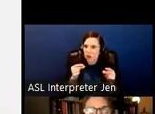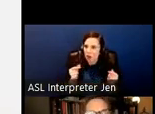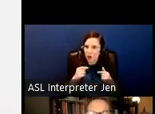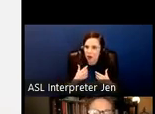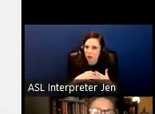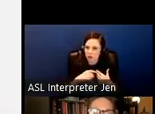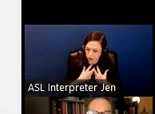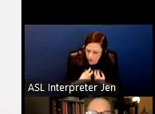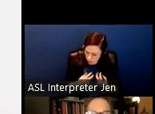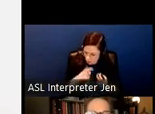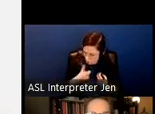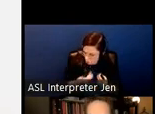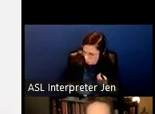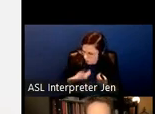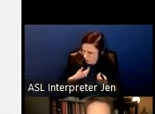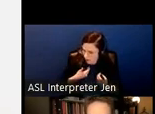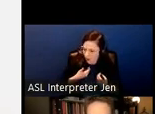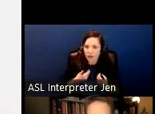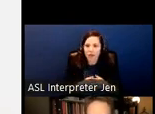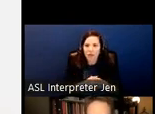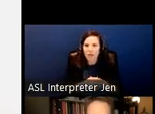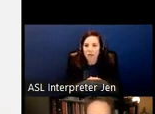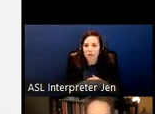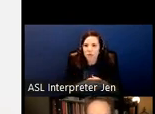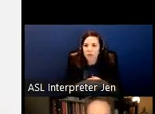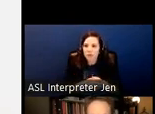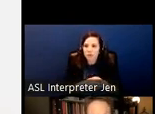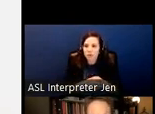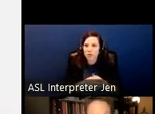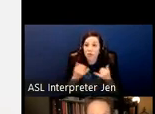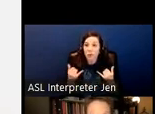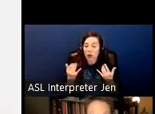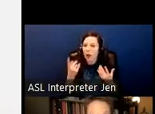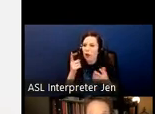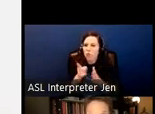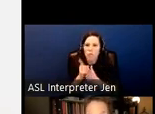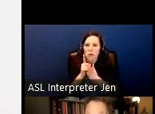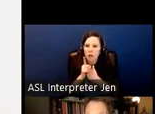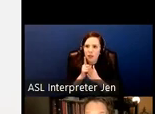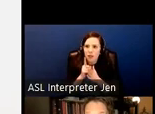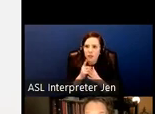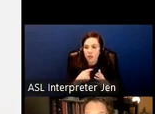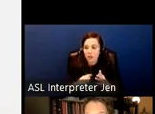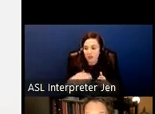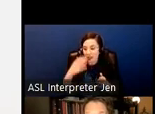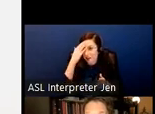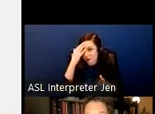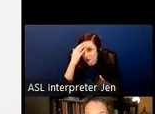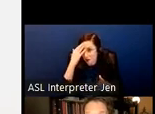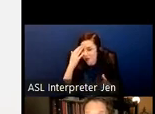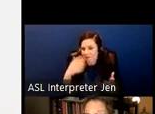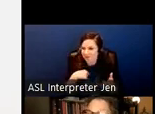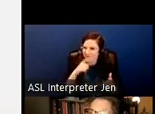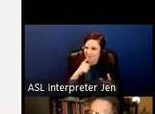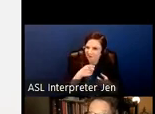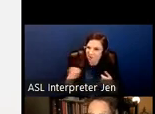we? And one way to do that is to take a moment right now. And I imagine that all of us here